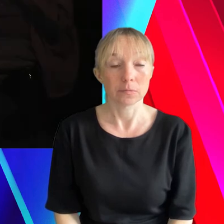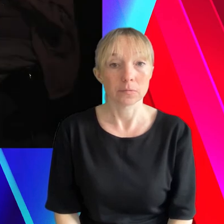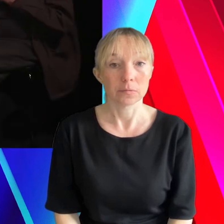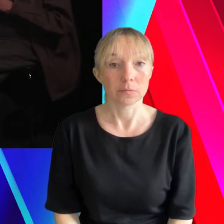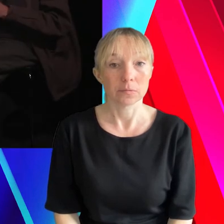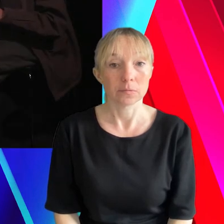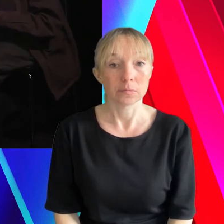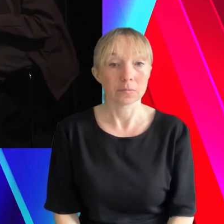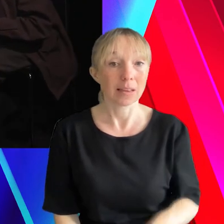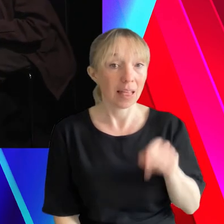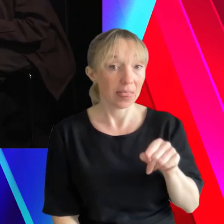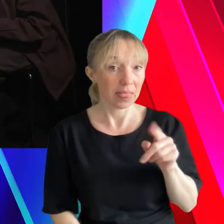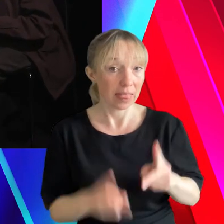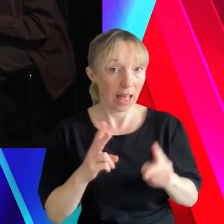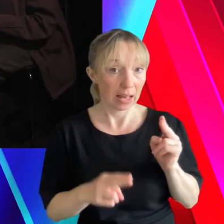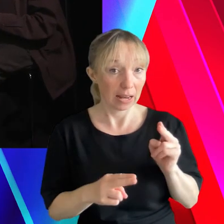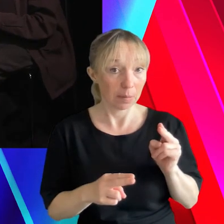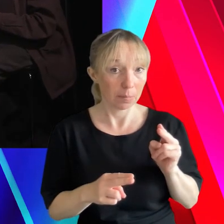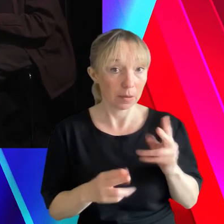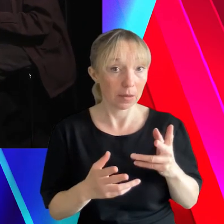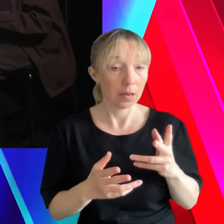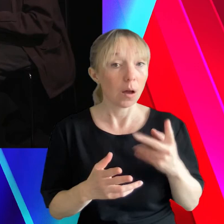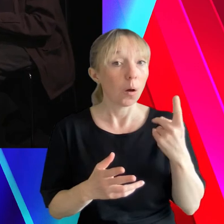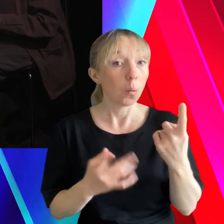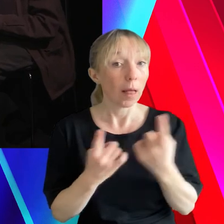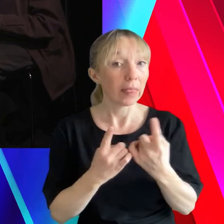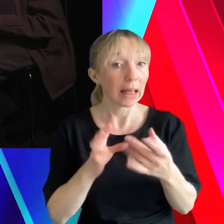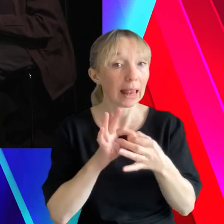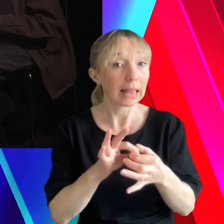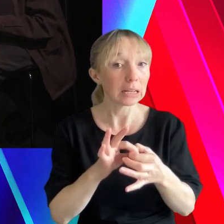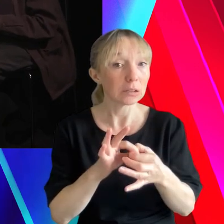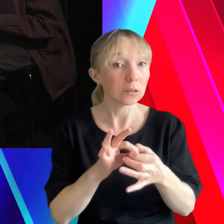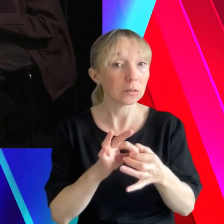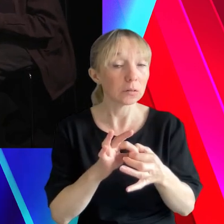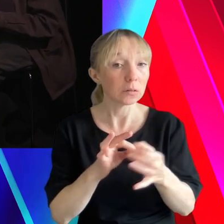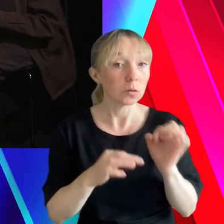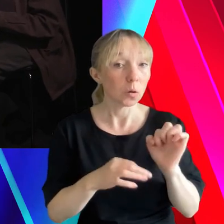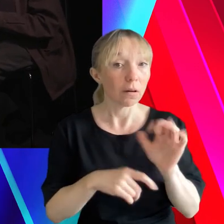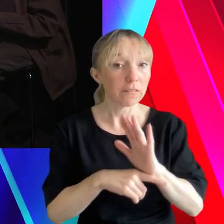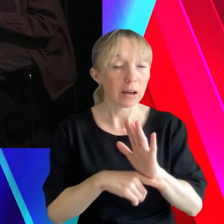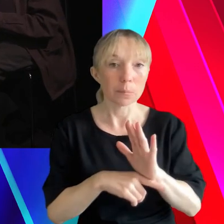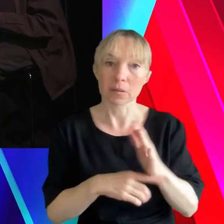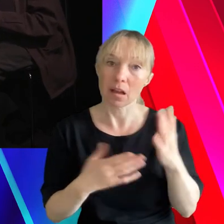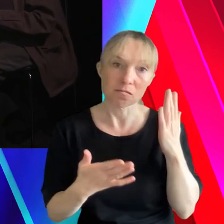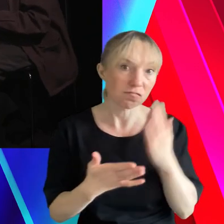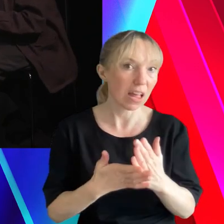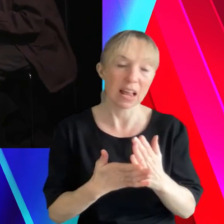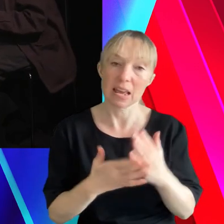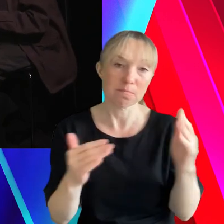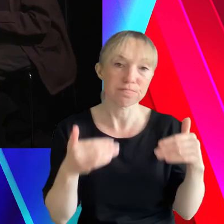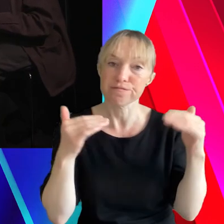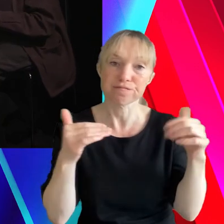Yeah. Now, we're showing that clip because one of the things about your films, which I find more impressive than